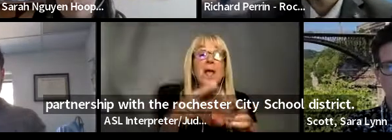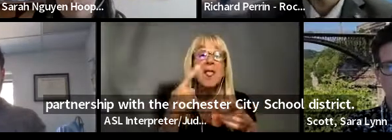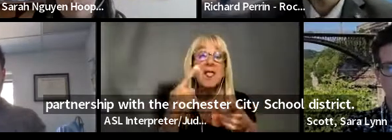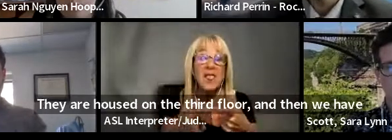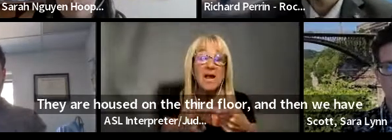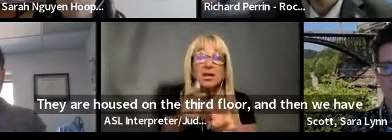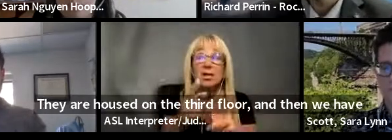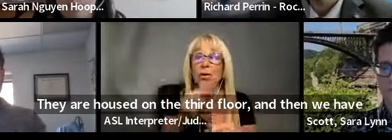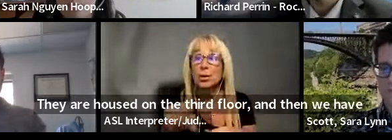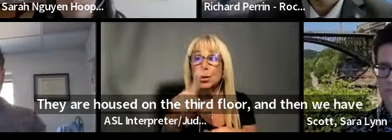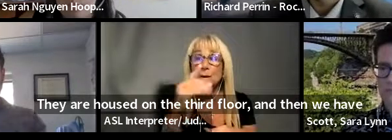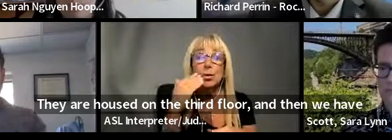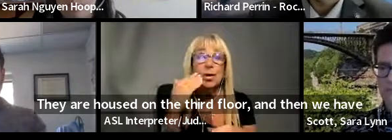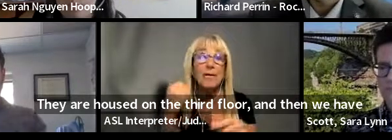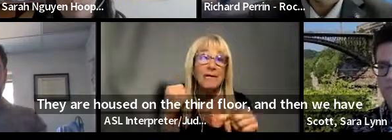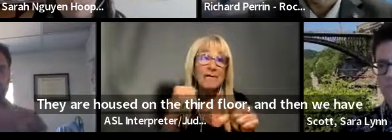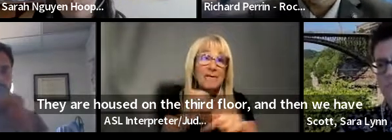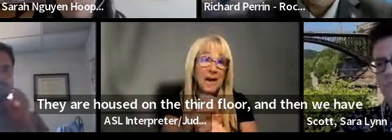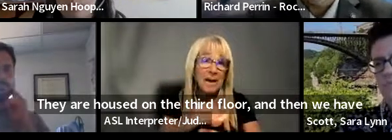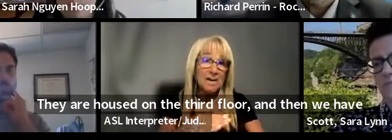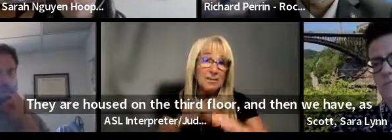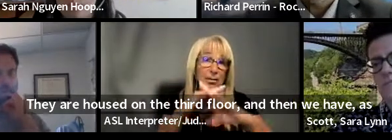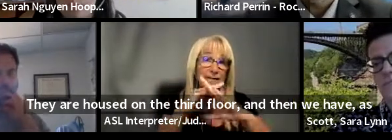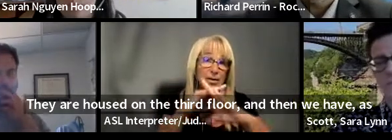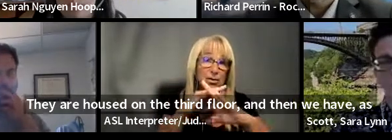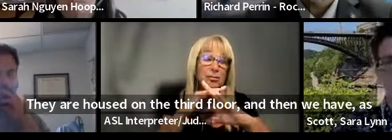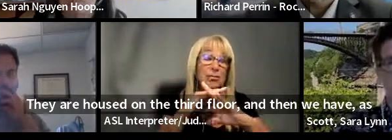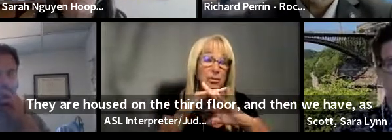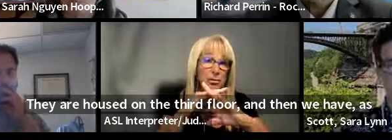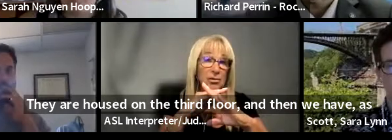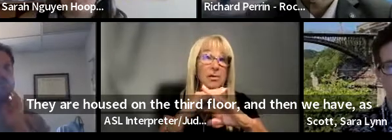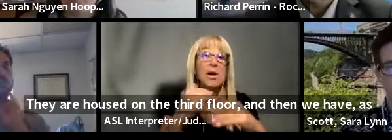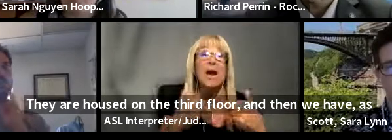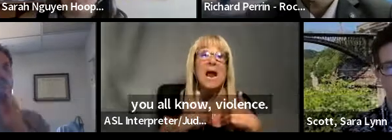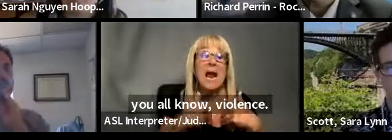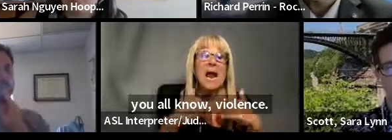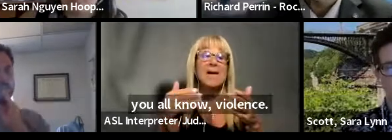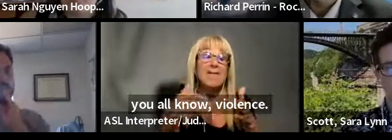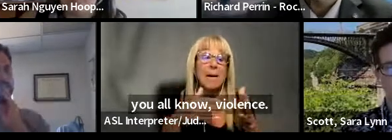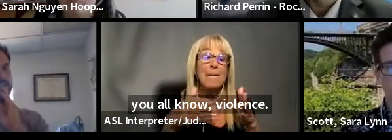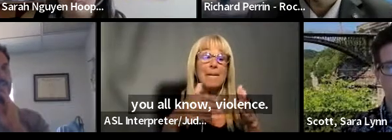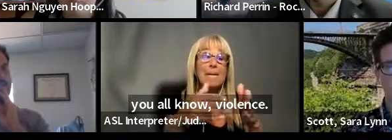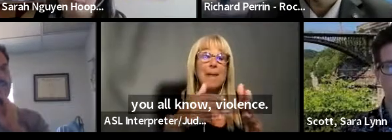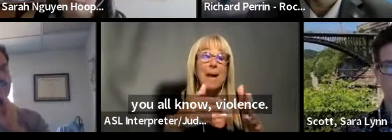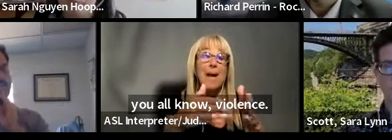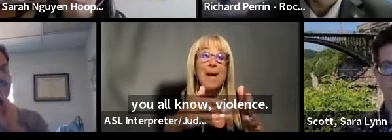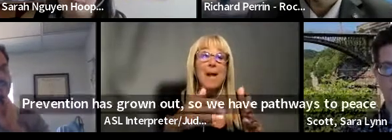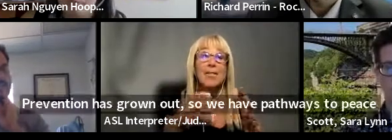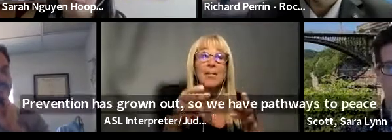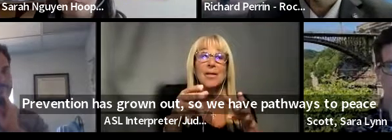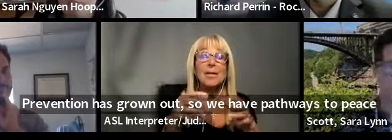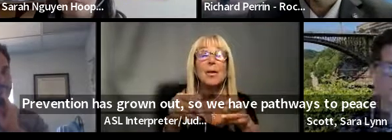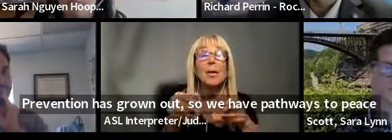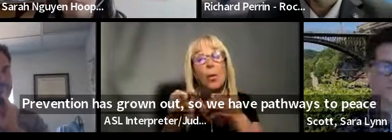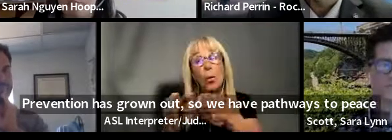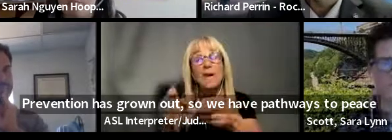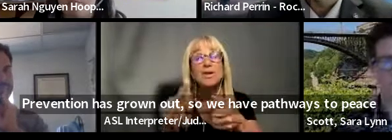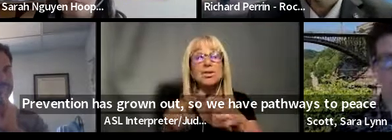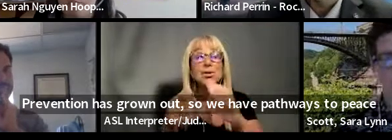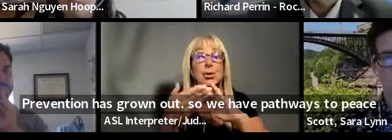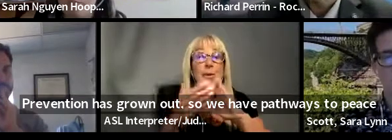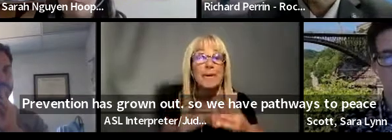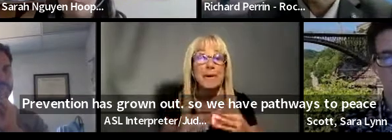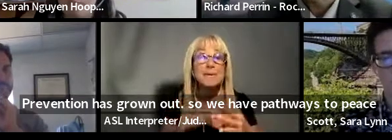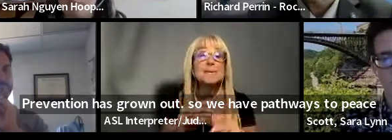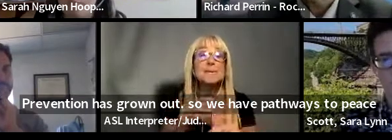you all know, violence prevention has grown out. So we have Pathways to Peace and ONS on the third floor. So that